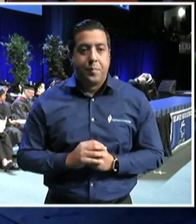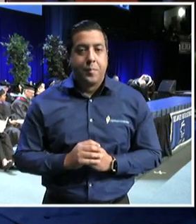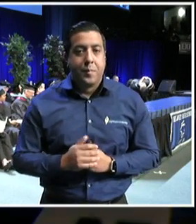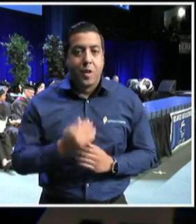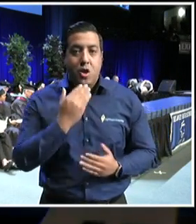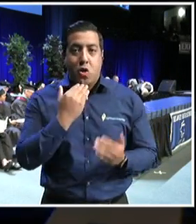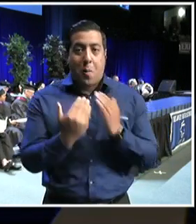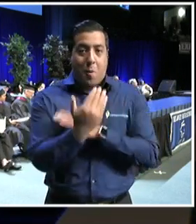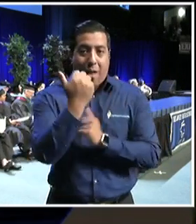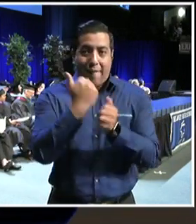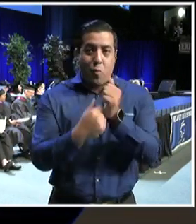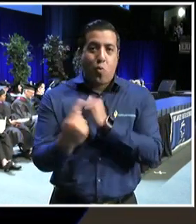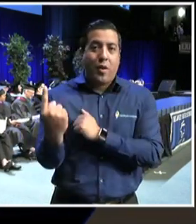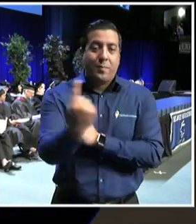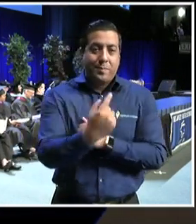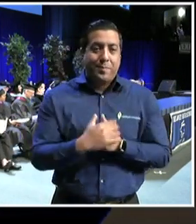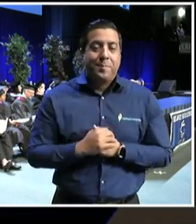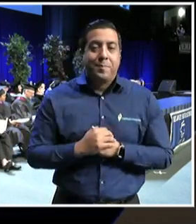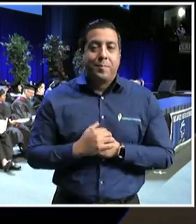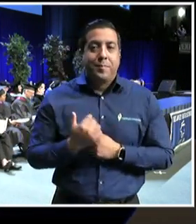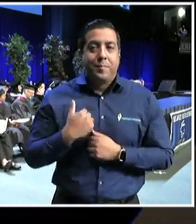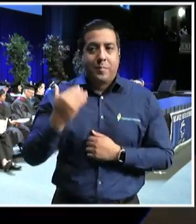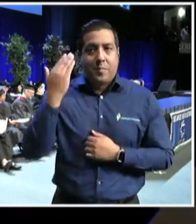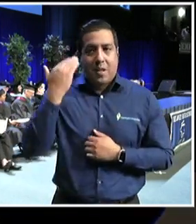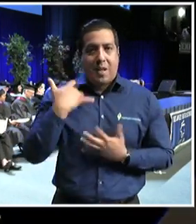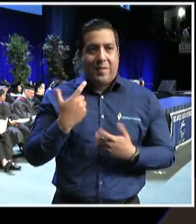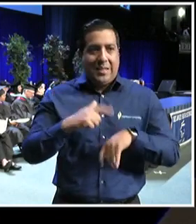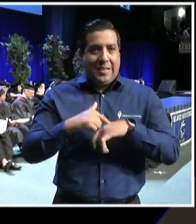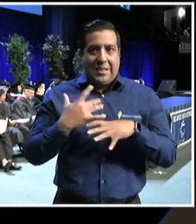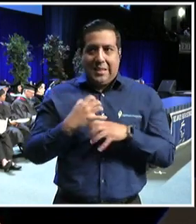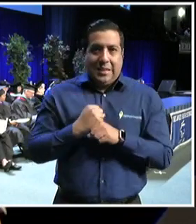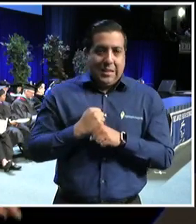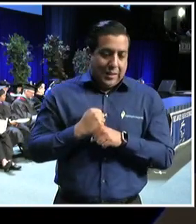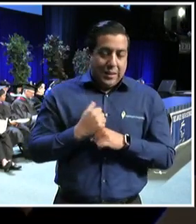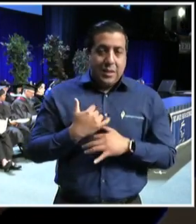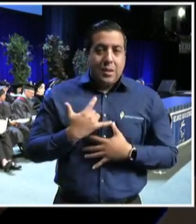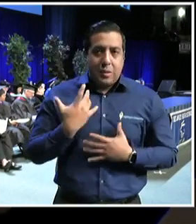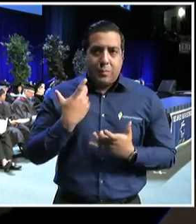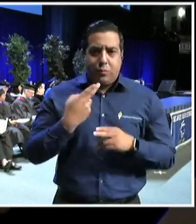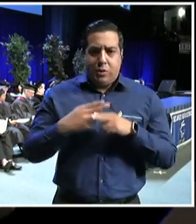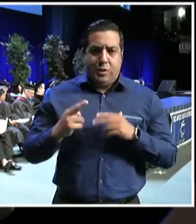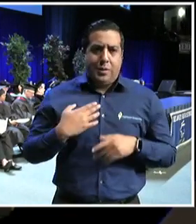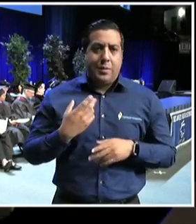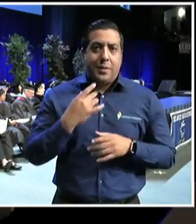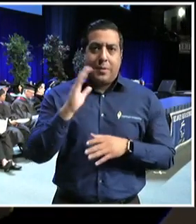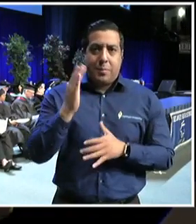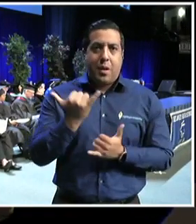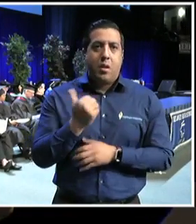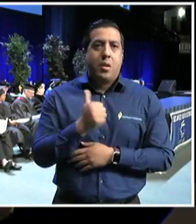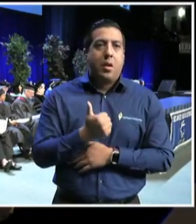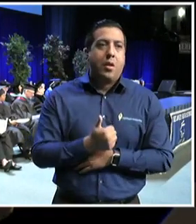Good morning, everyone. I know we're on a time crunch, so I'm going to go ahead and start my speech in 10, 9,